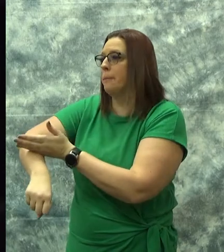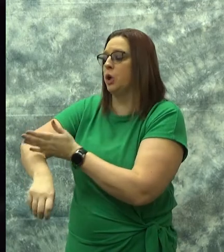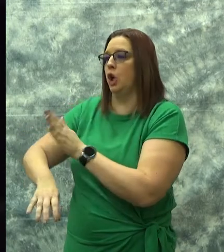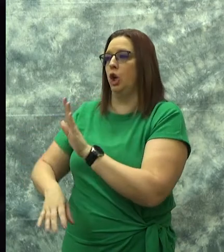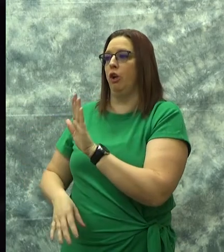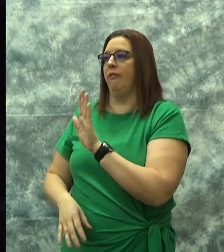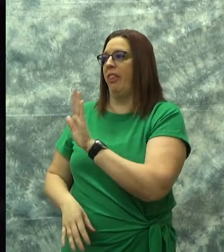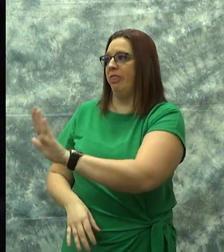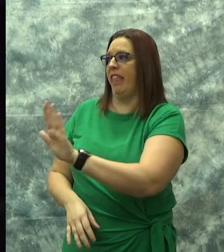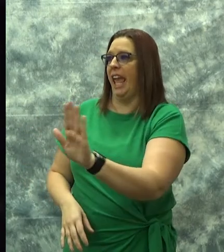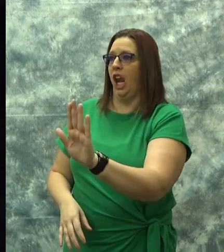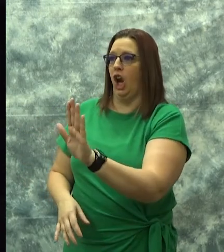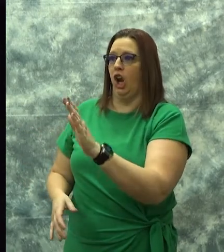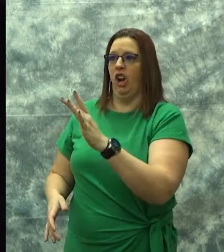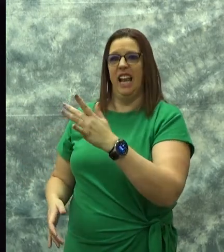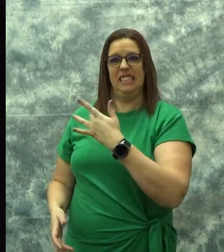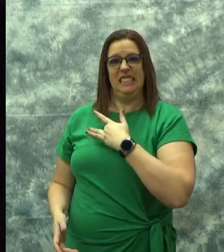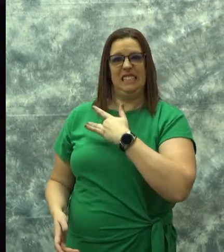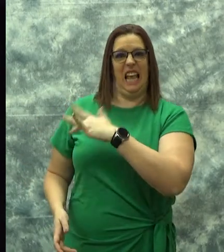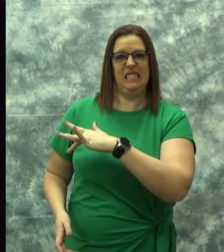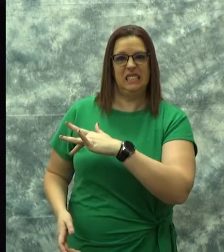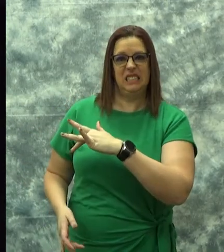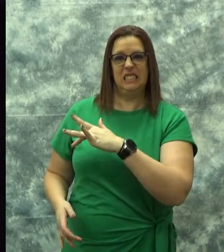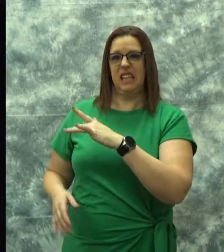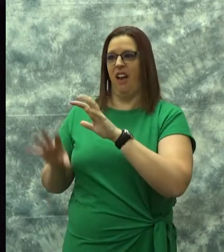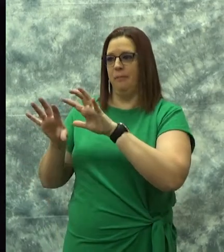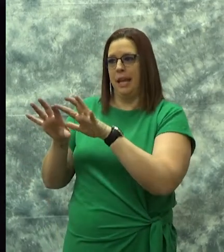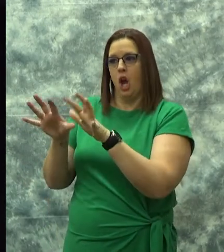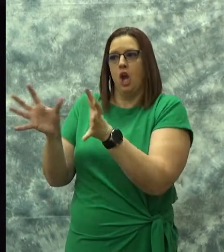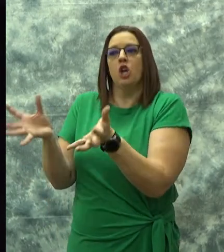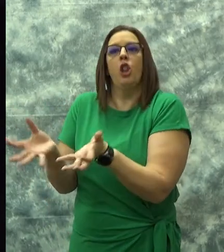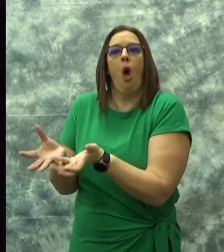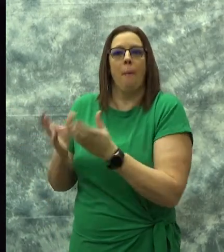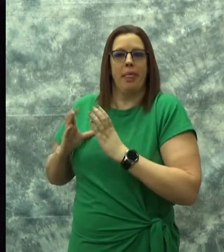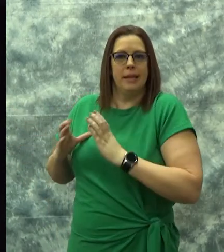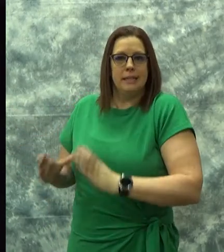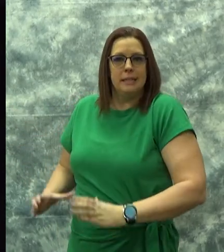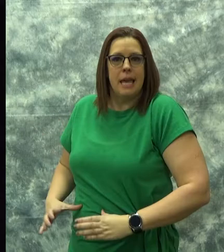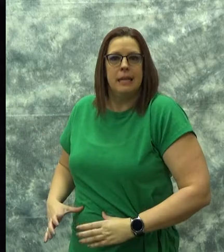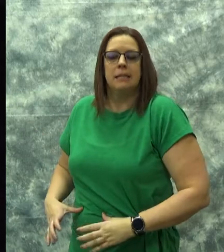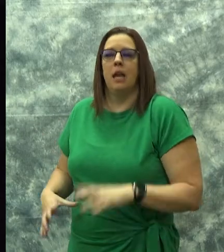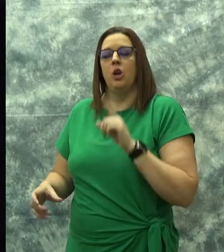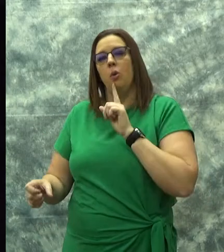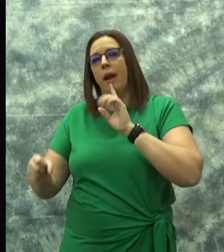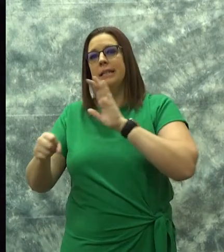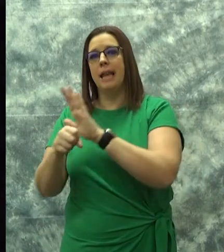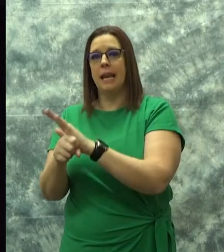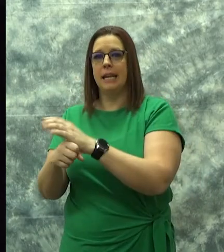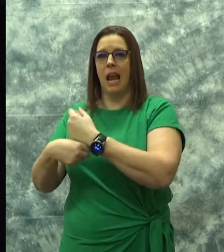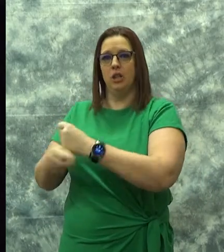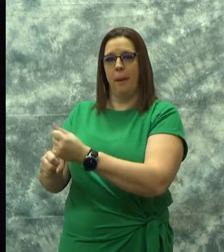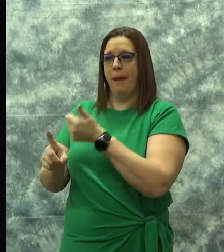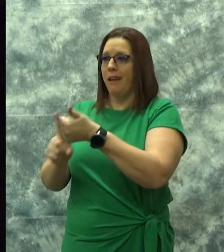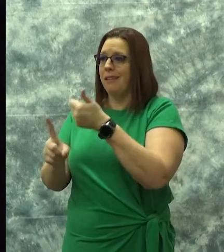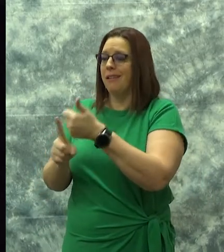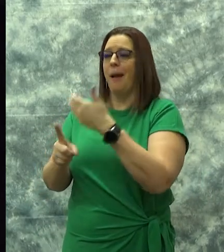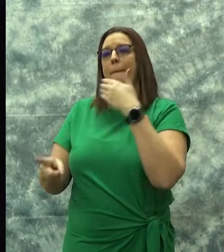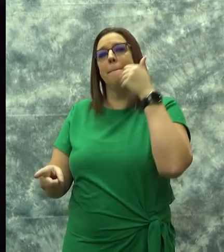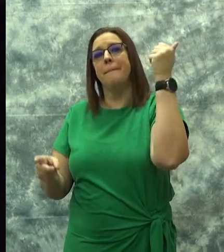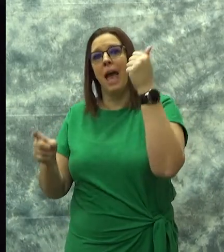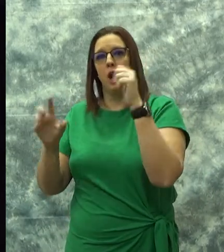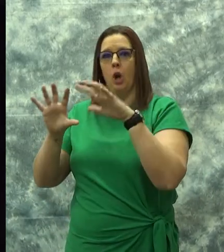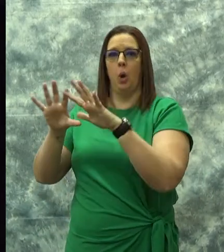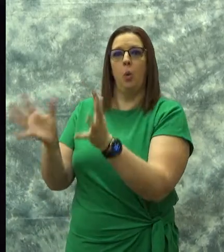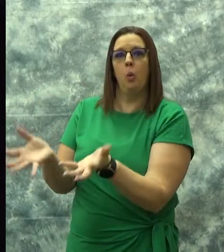improve their sense of being a global citizen on the planet, who want to dedicate themselves to making this a